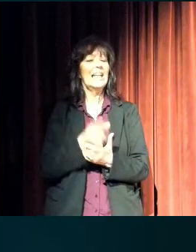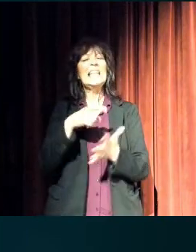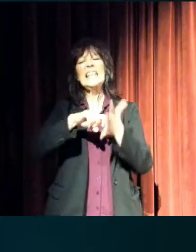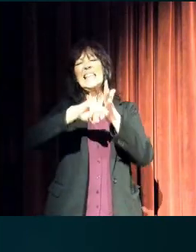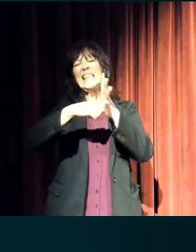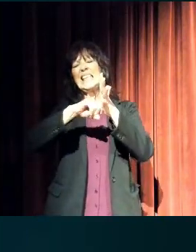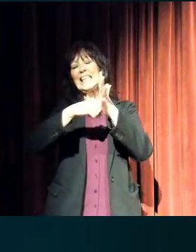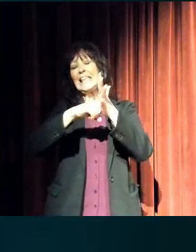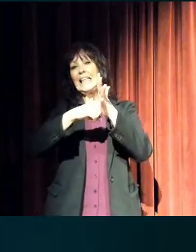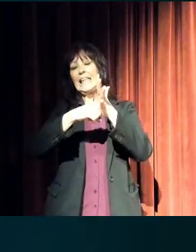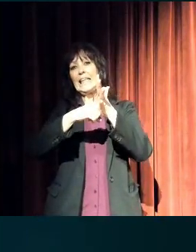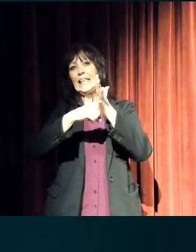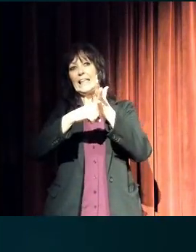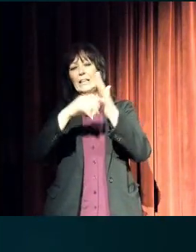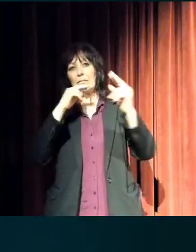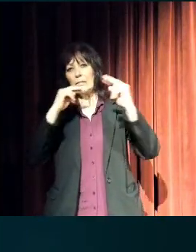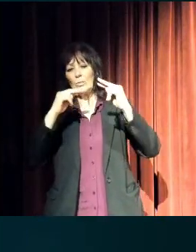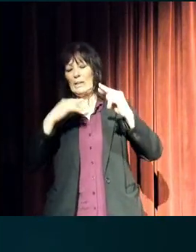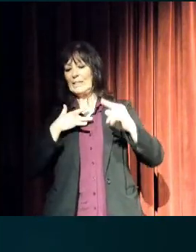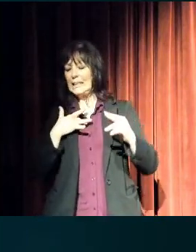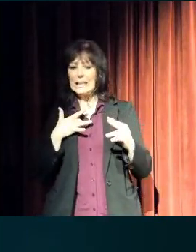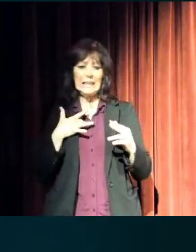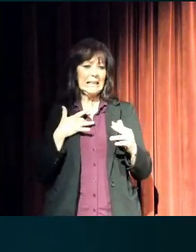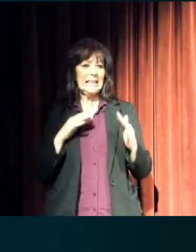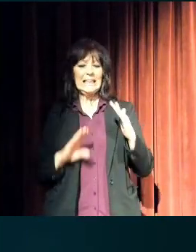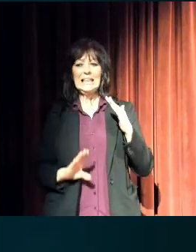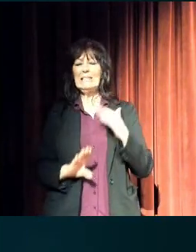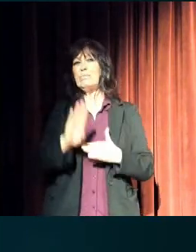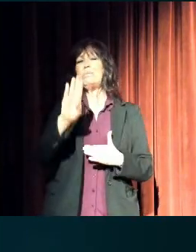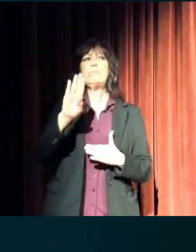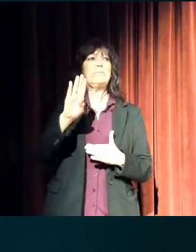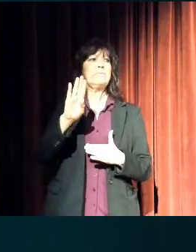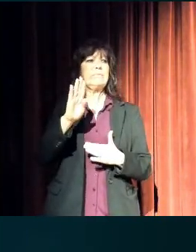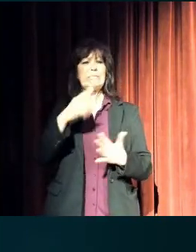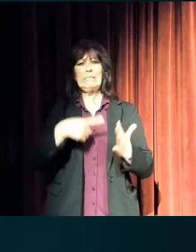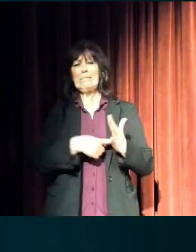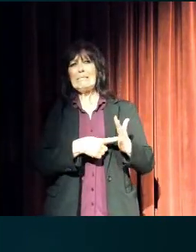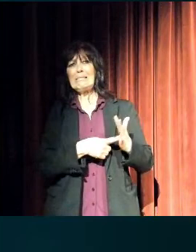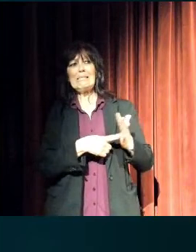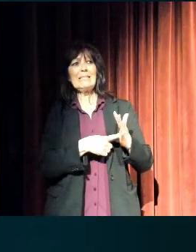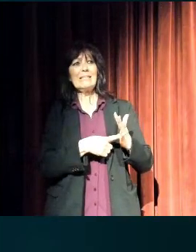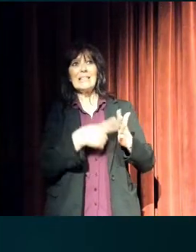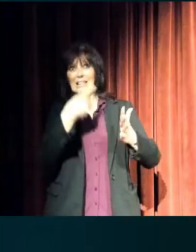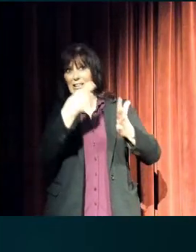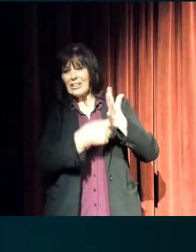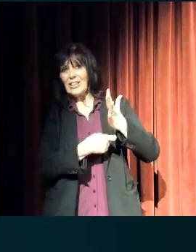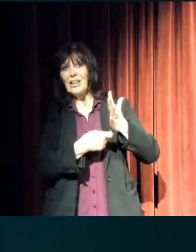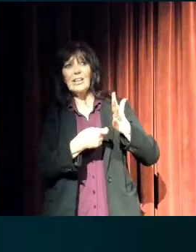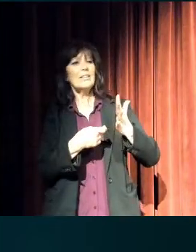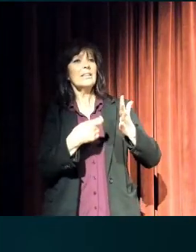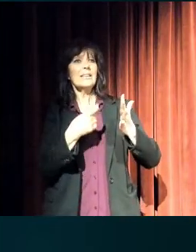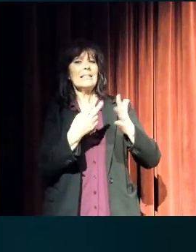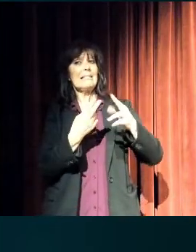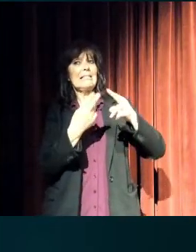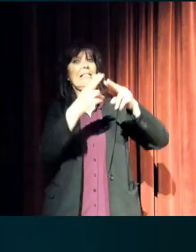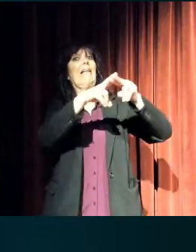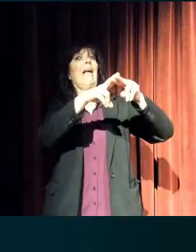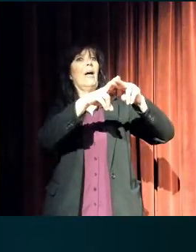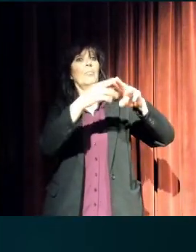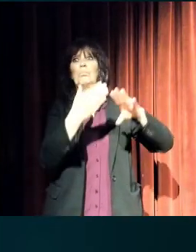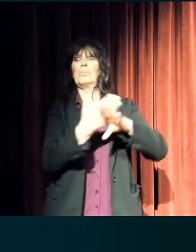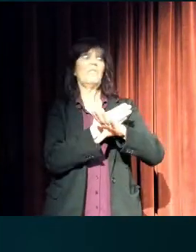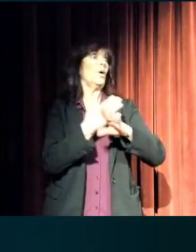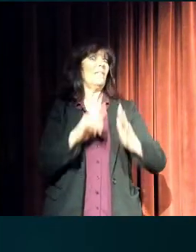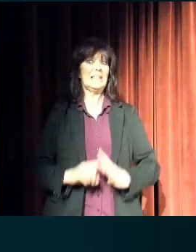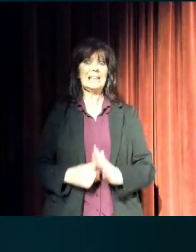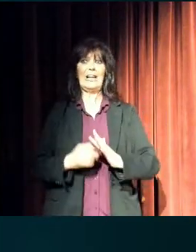key provision when we are already feeling the pinch from inflation, and the cost estimate for the stadium has increased, before